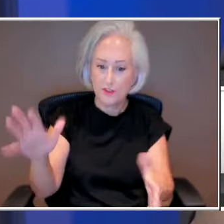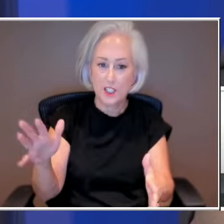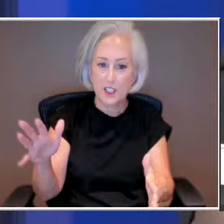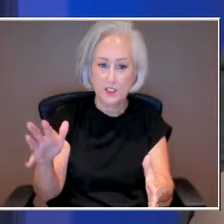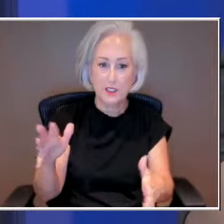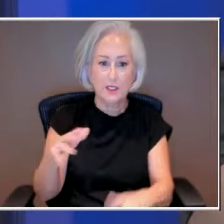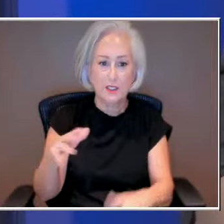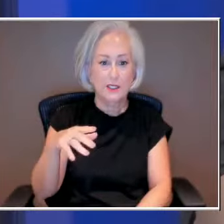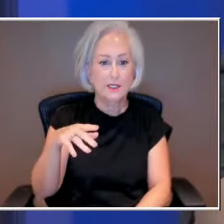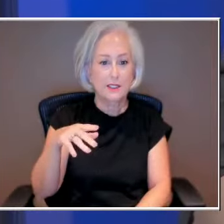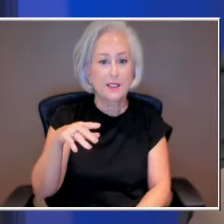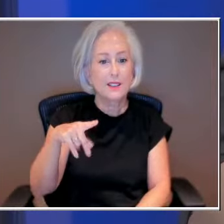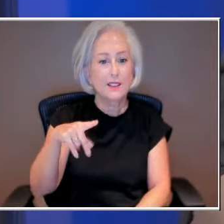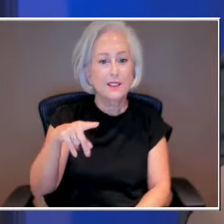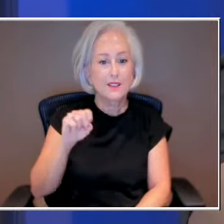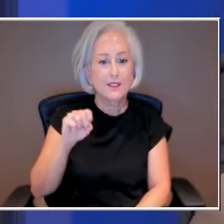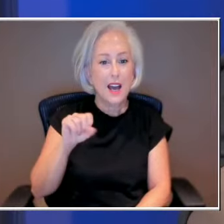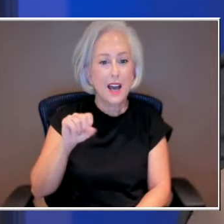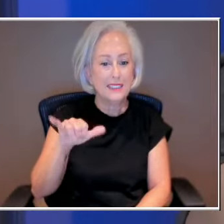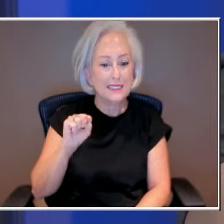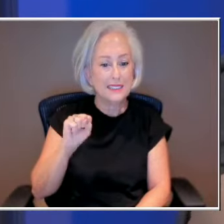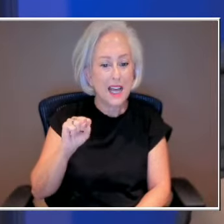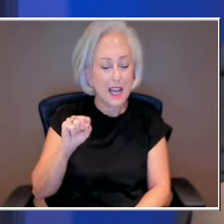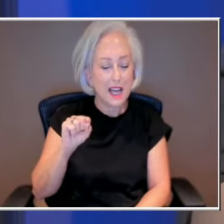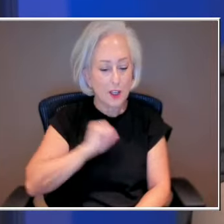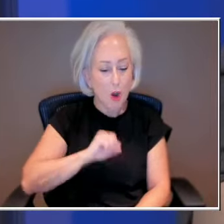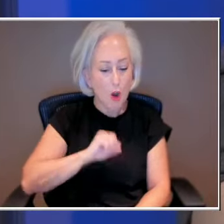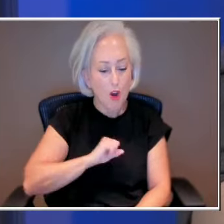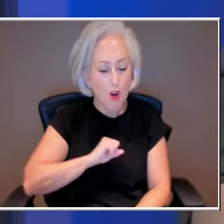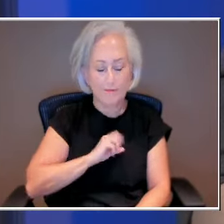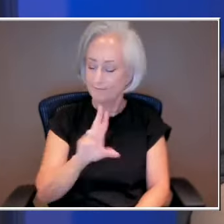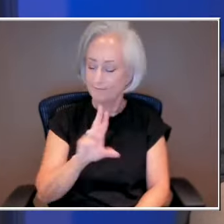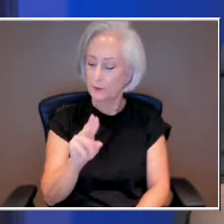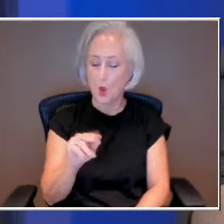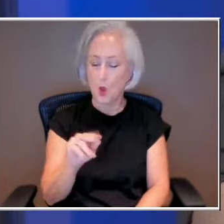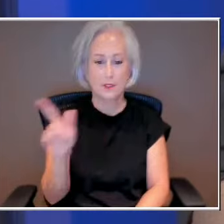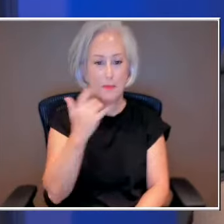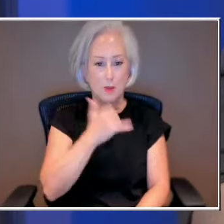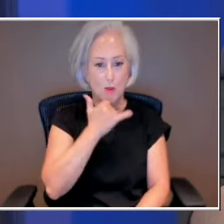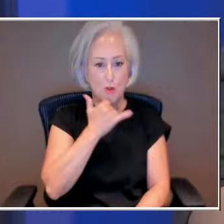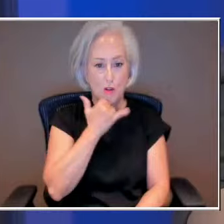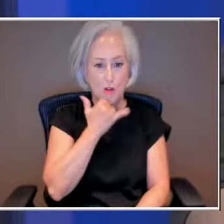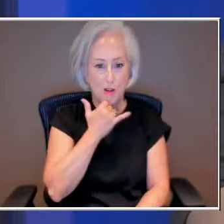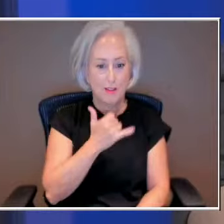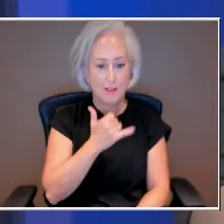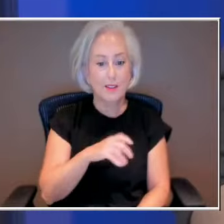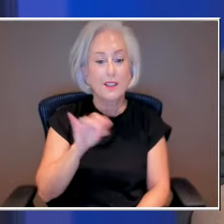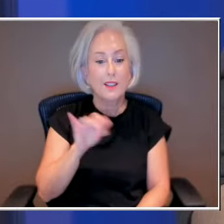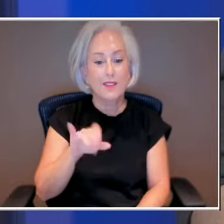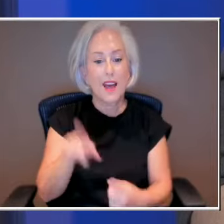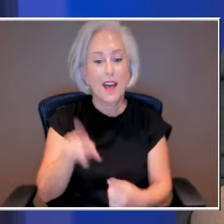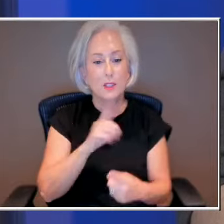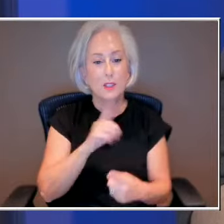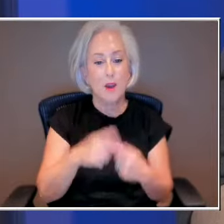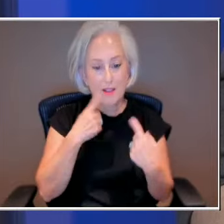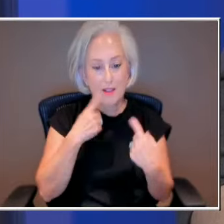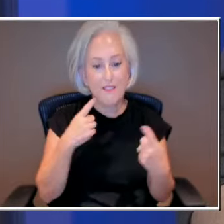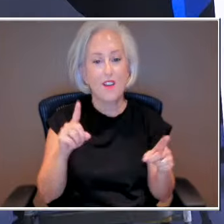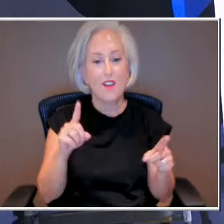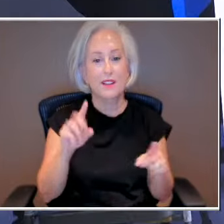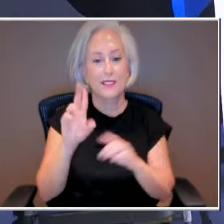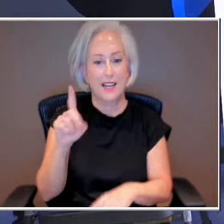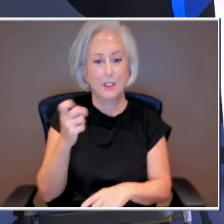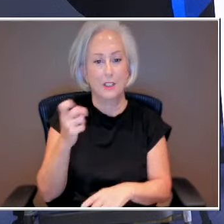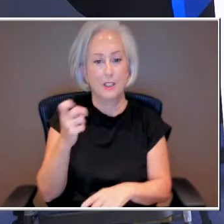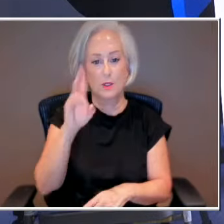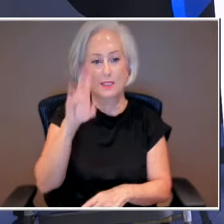go, "No, it keeps lingering. Something is wrong." And that's when they finally get him diagnosed 7 years later. You were thinking maybe it was the